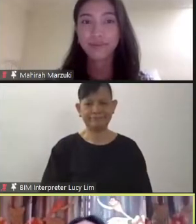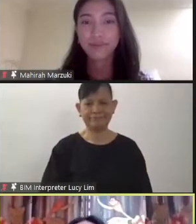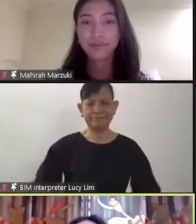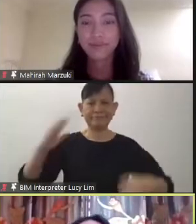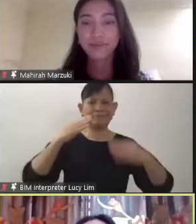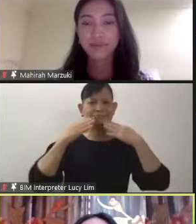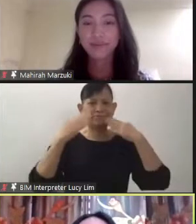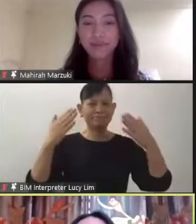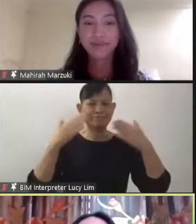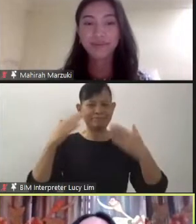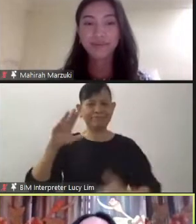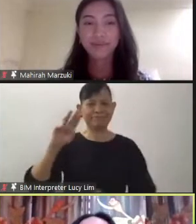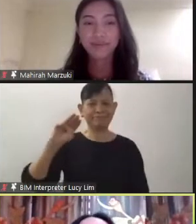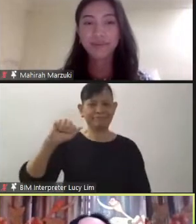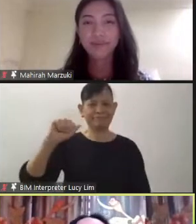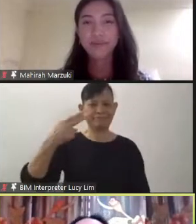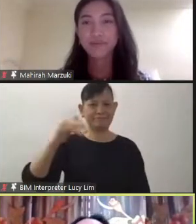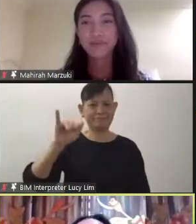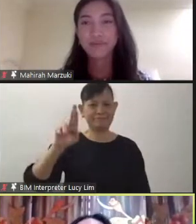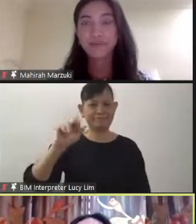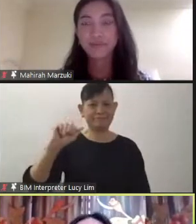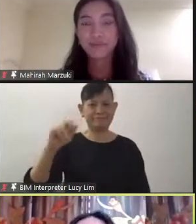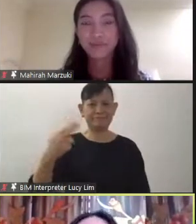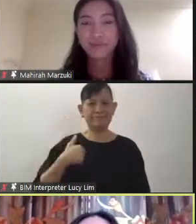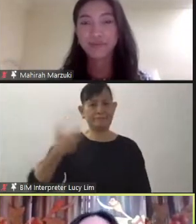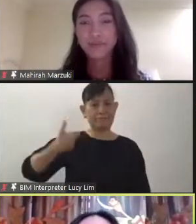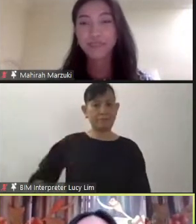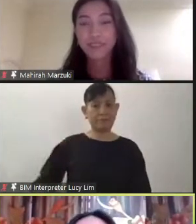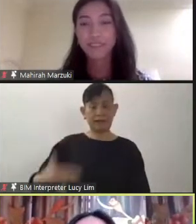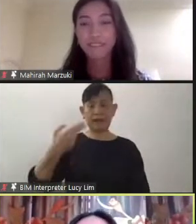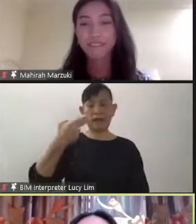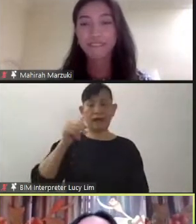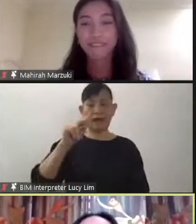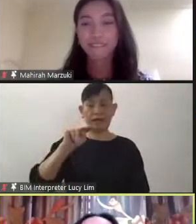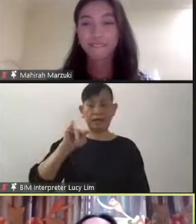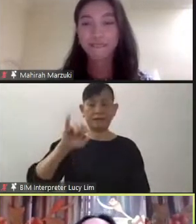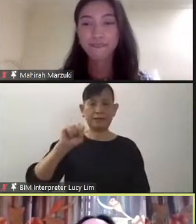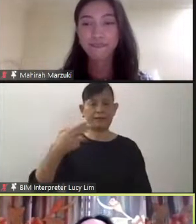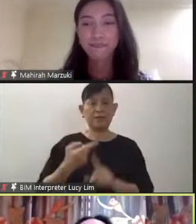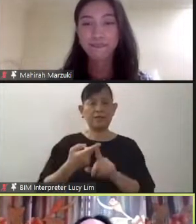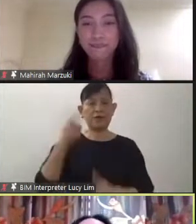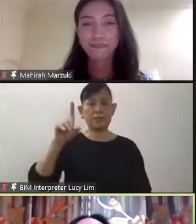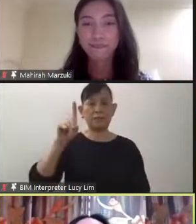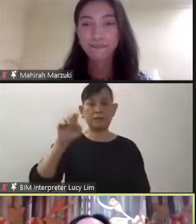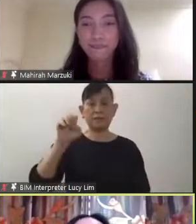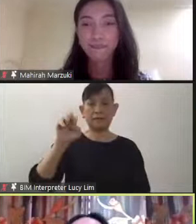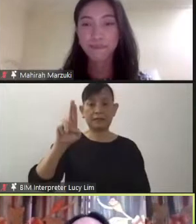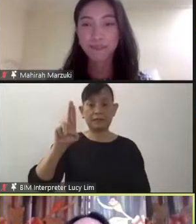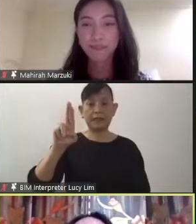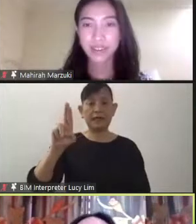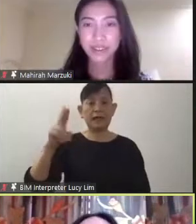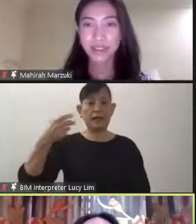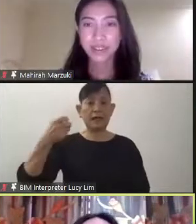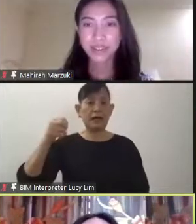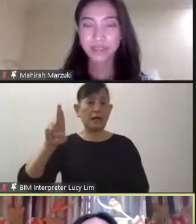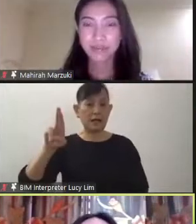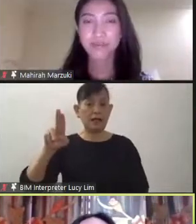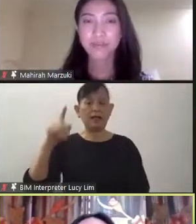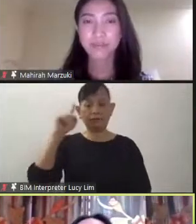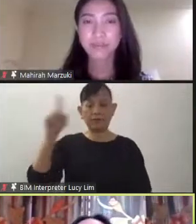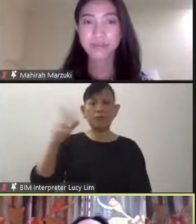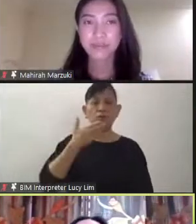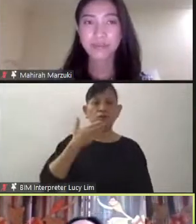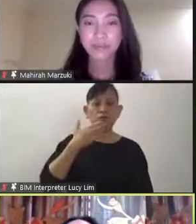Thank you so much, Mahirah. Hi, everyone. My name is Anis Baharin from dearHER. dearHER is a youth-led women empowerment